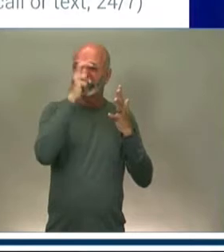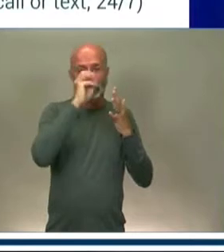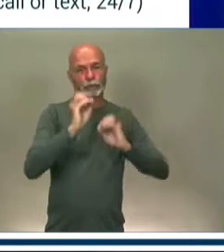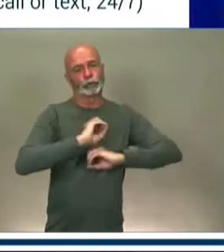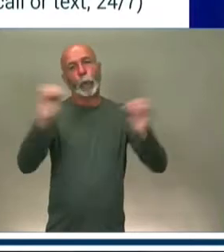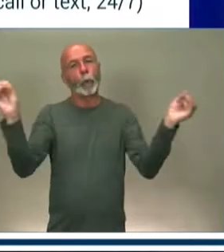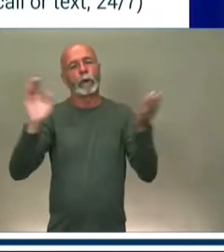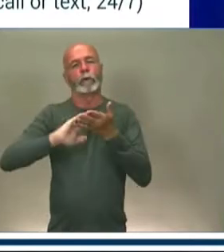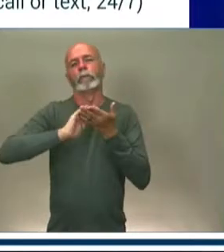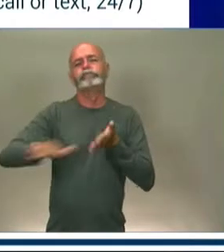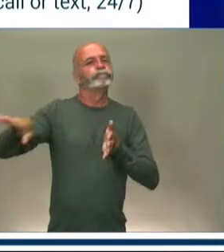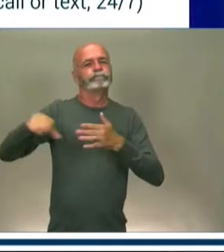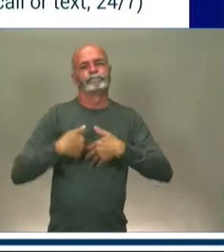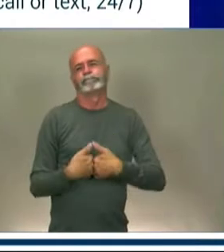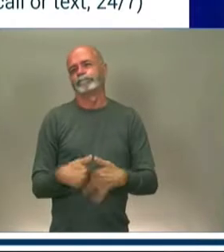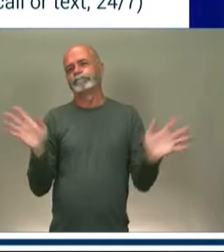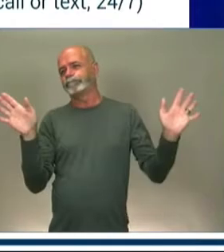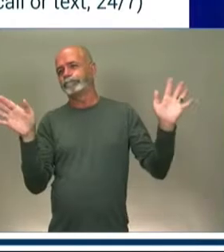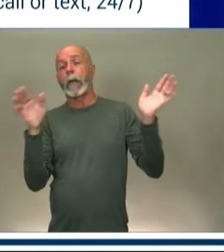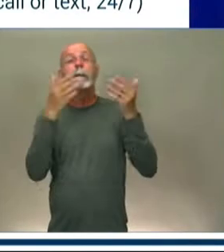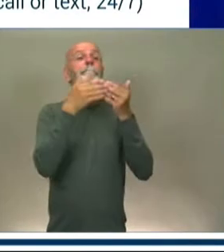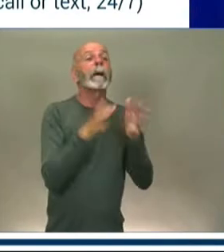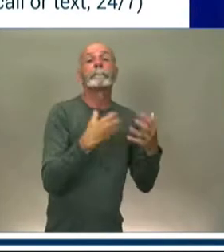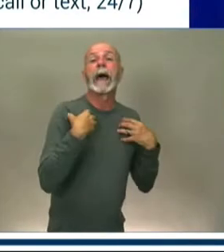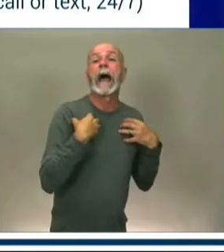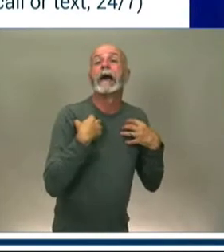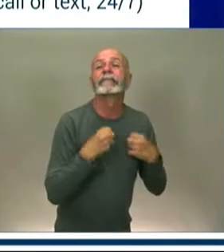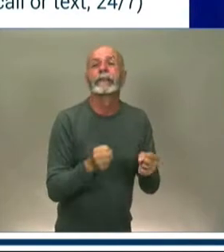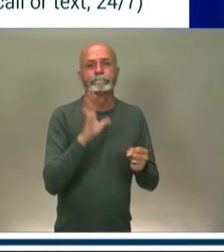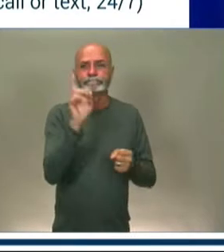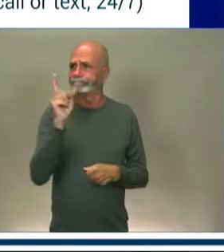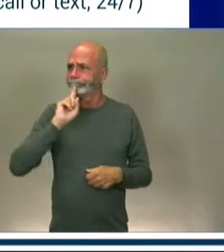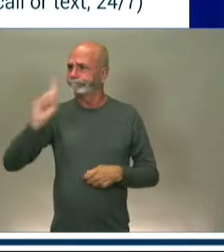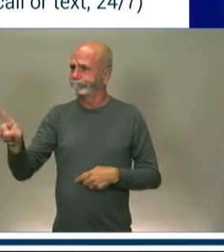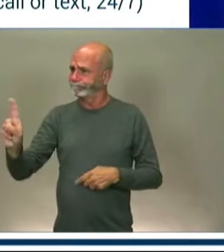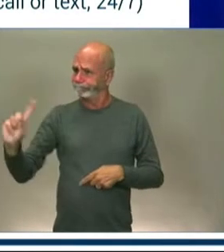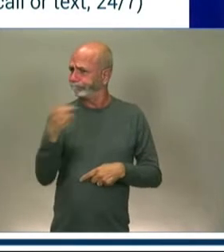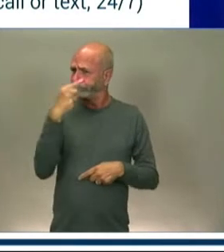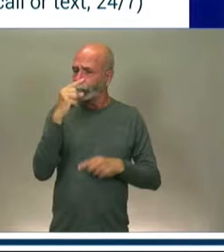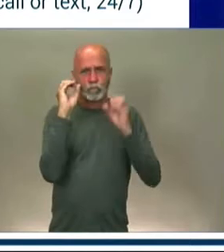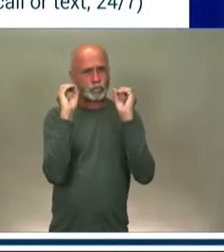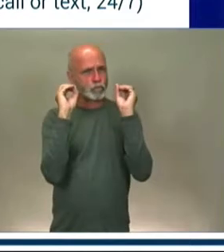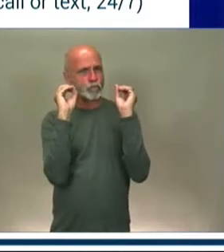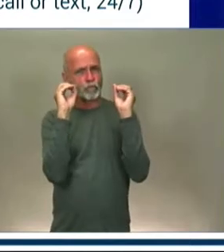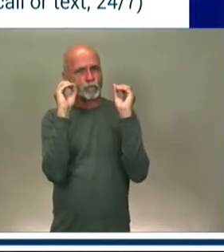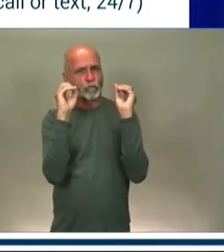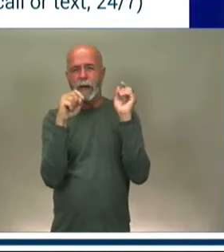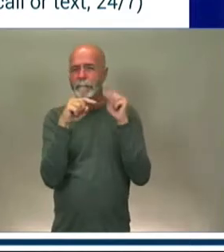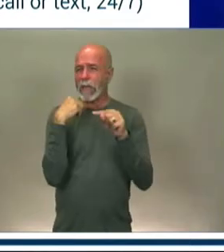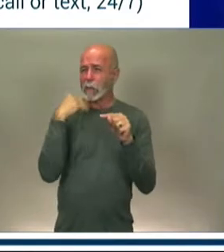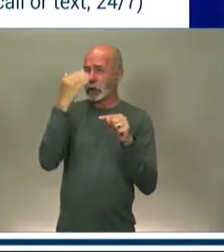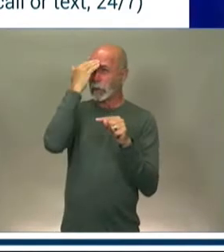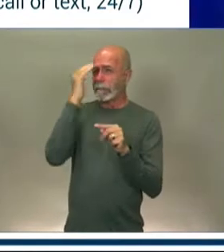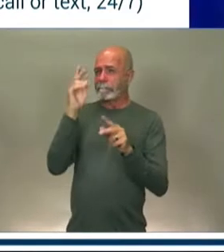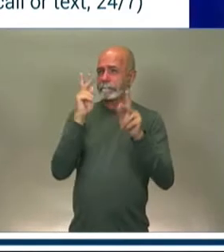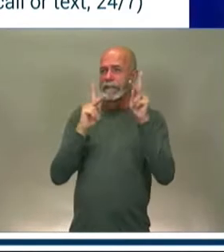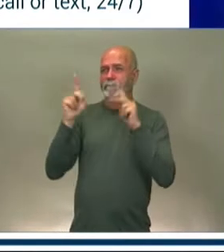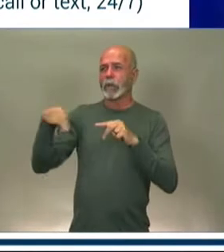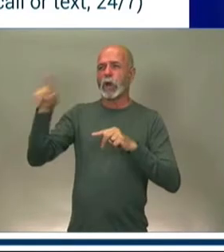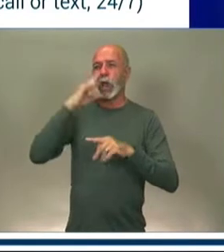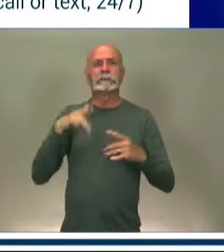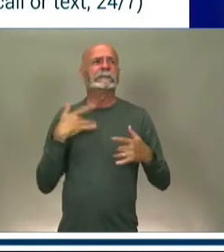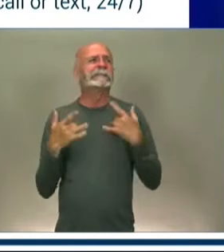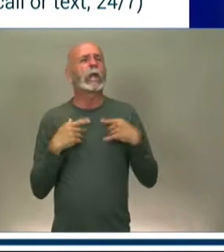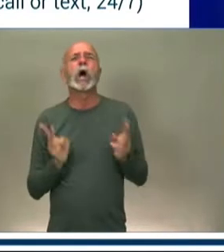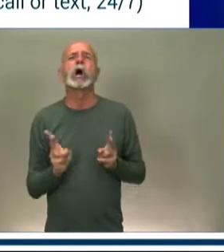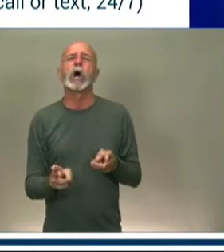mandatory public health measures. And that's something that I know most of us are really, really looking forward to. We'll continue to